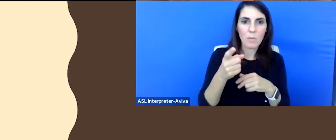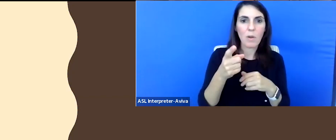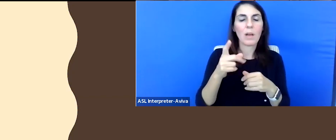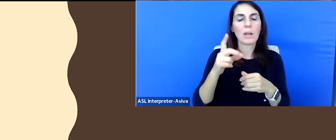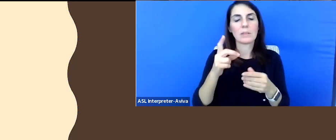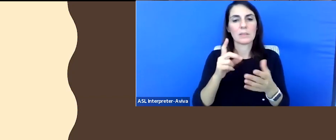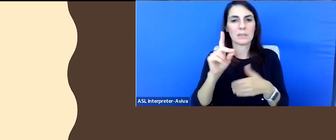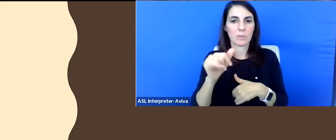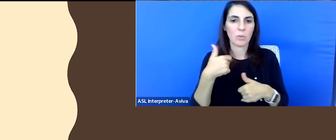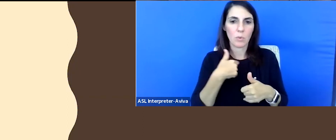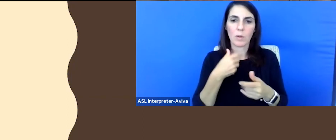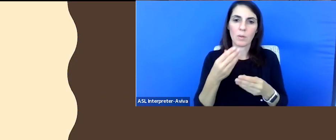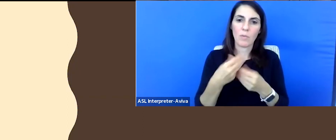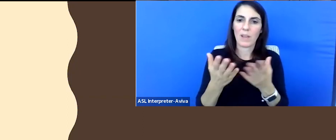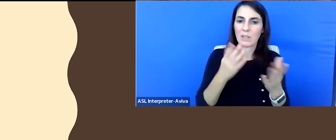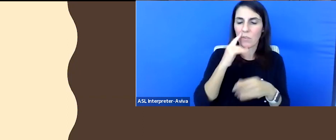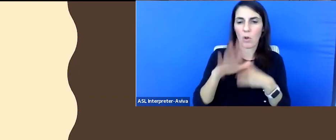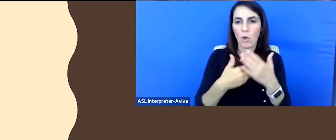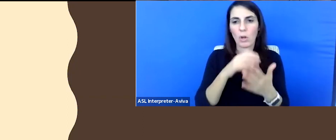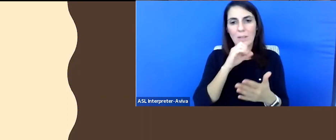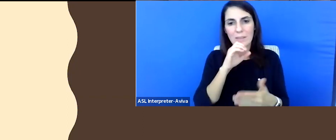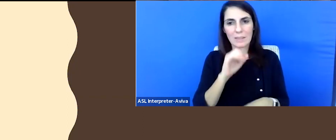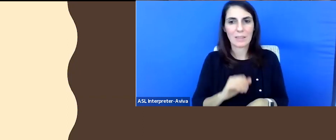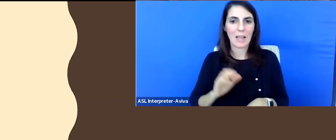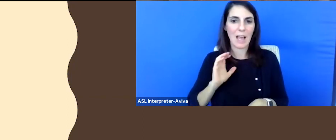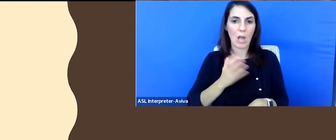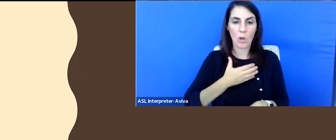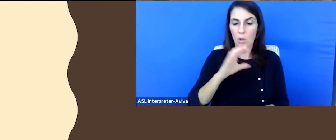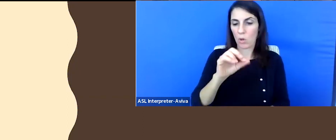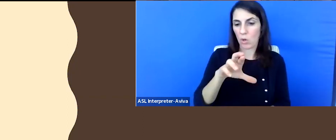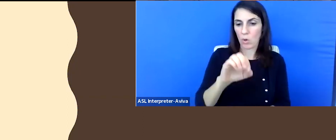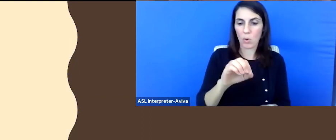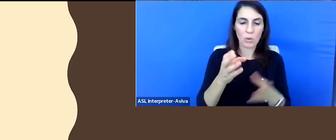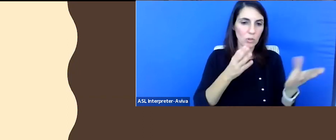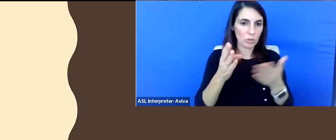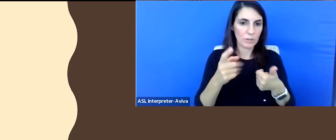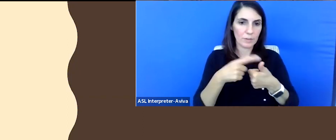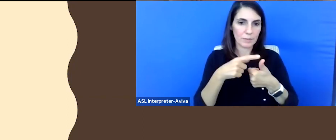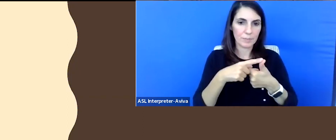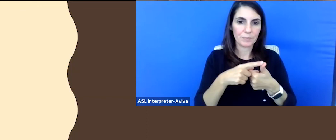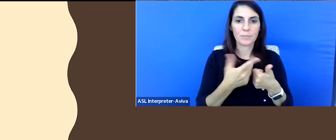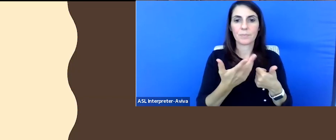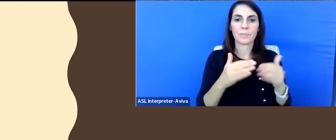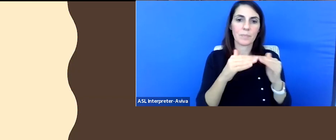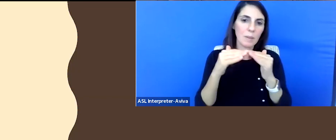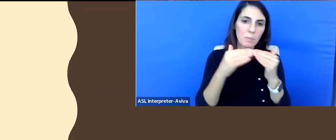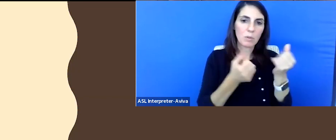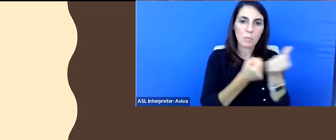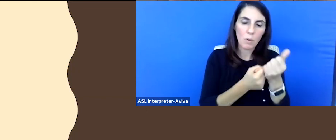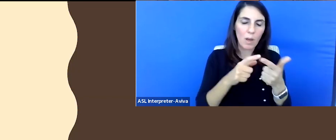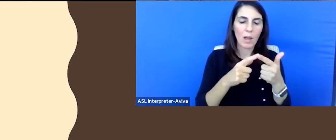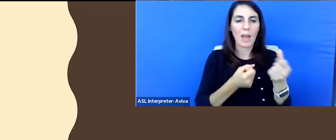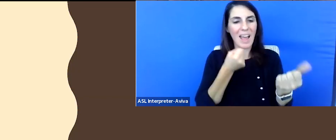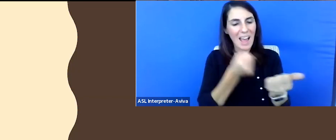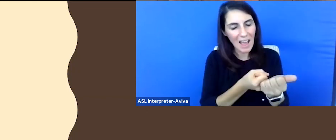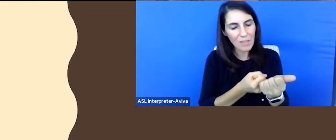ages. Our services, our core services include peer support, advocacy. We